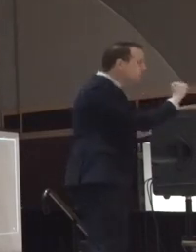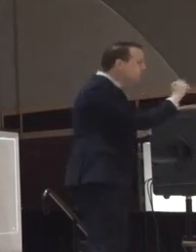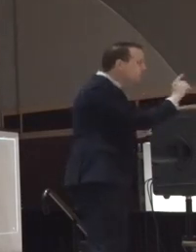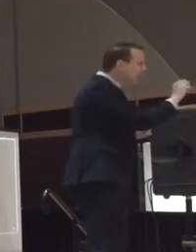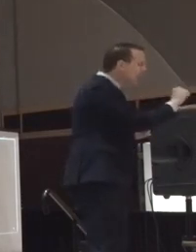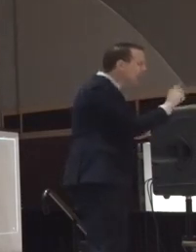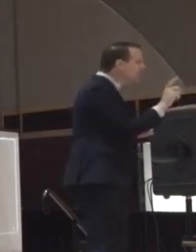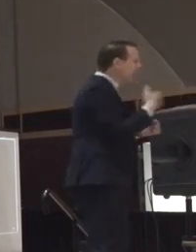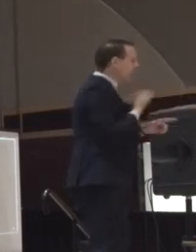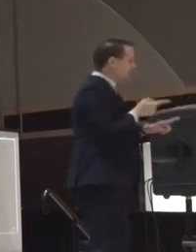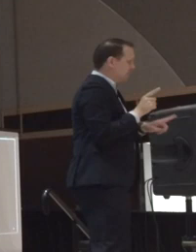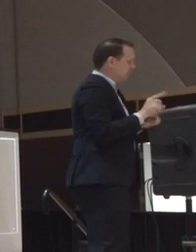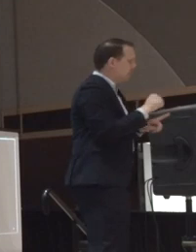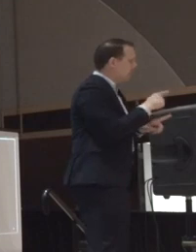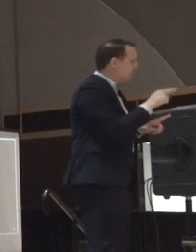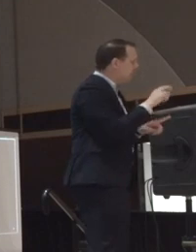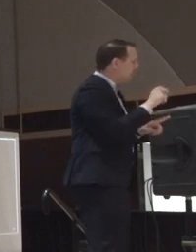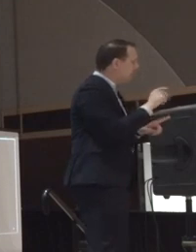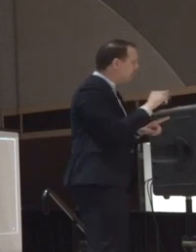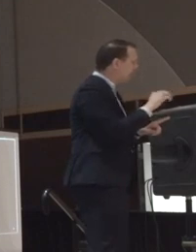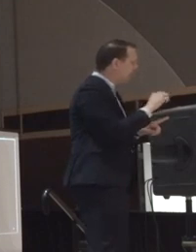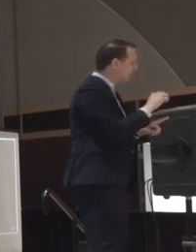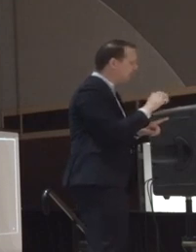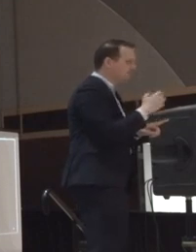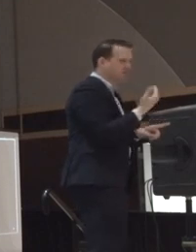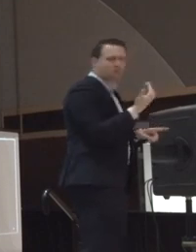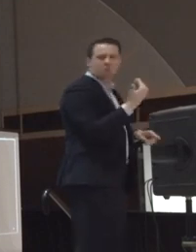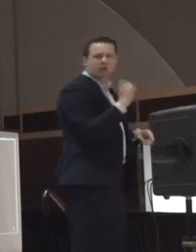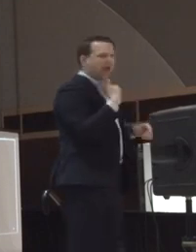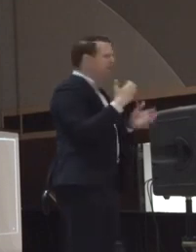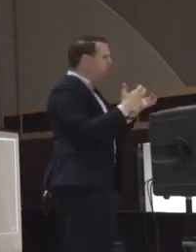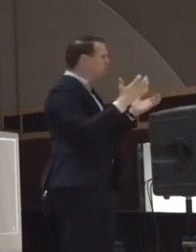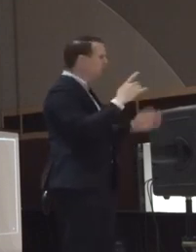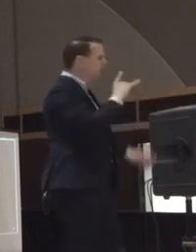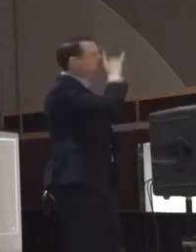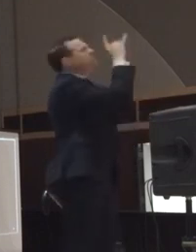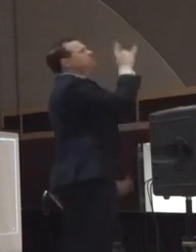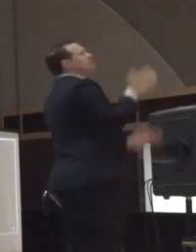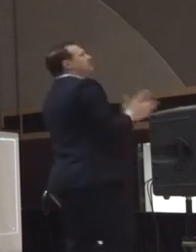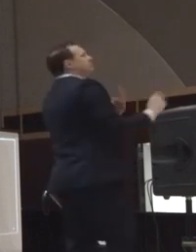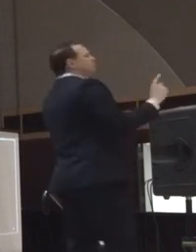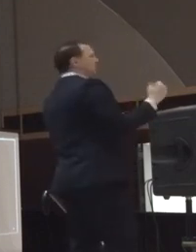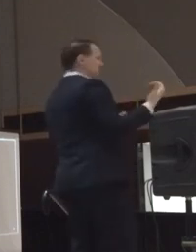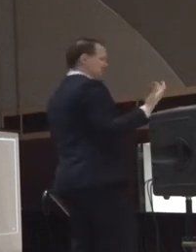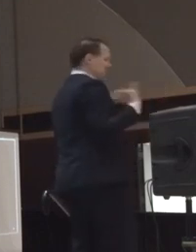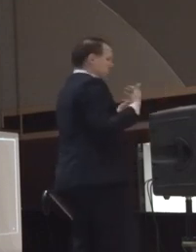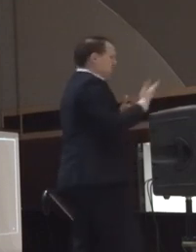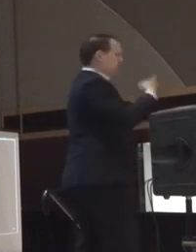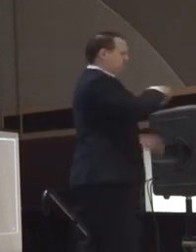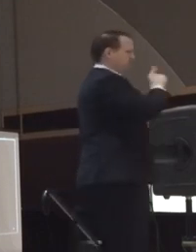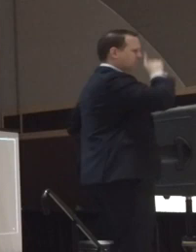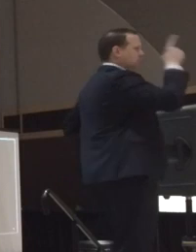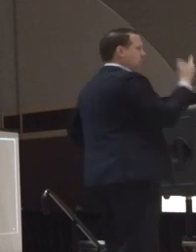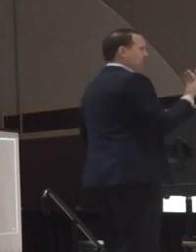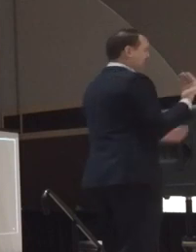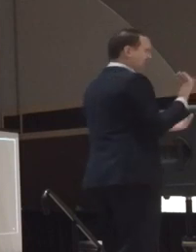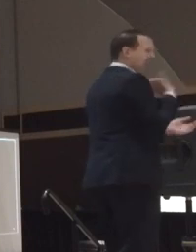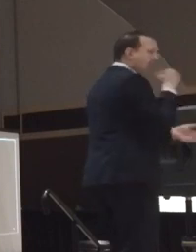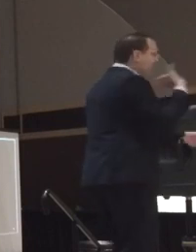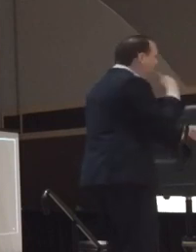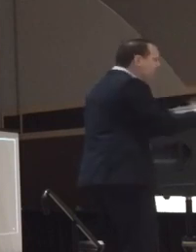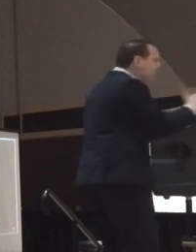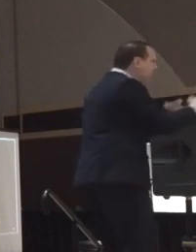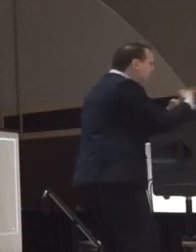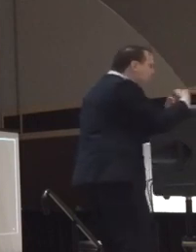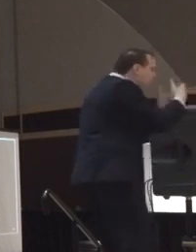were apprenticed in it. We got too much sticking our nose up at skilled trades. Right now we have a huge shortage of electricians,